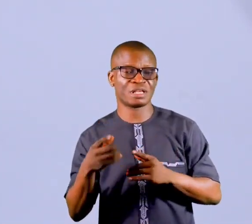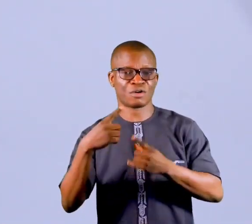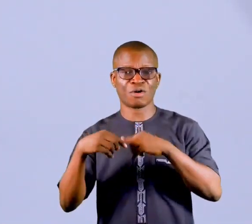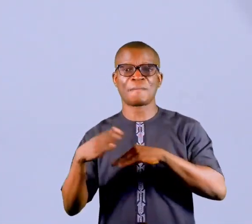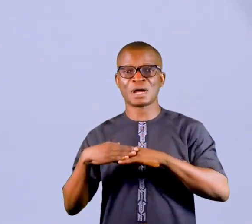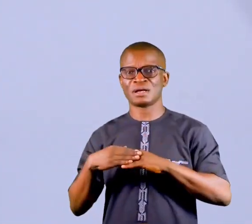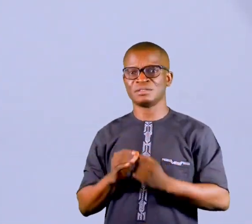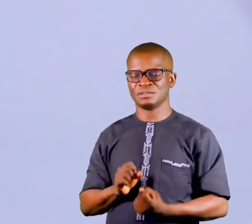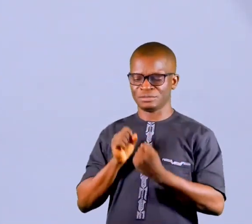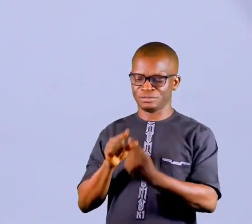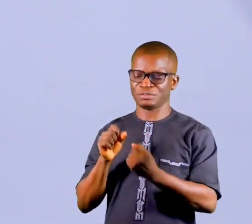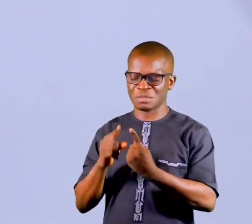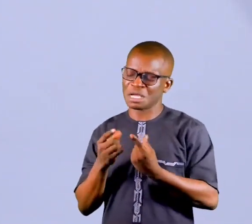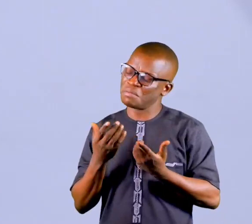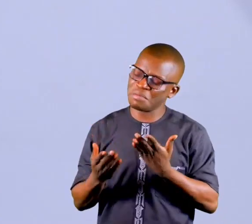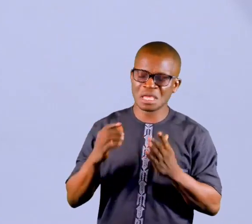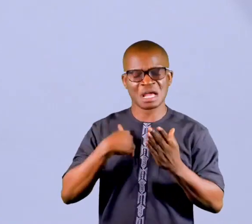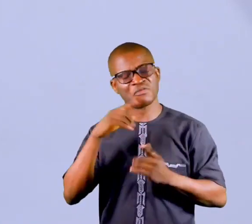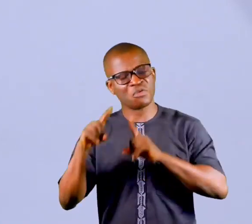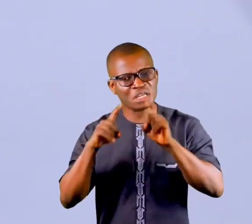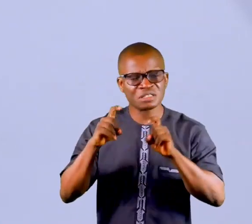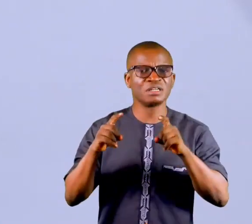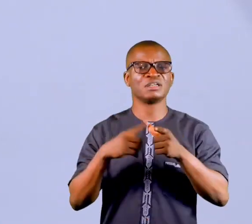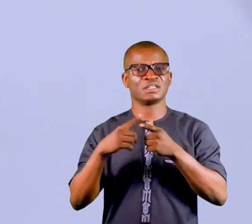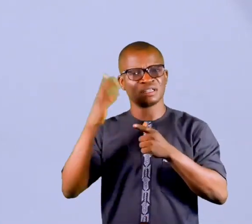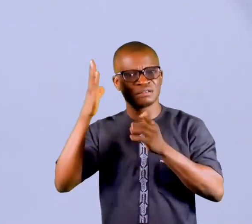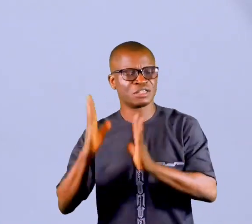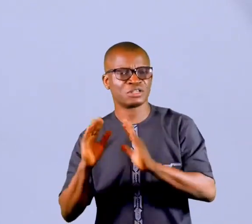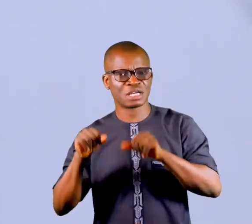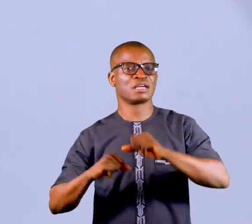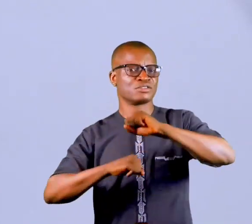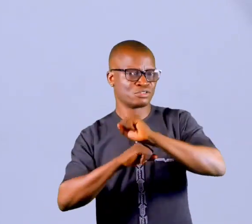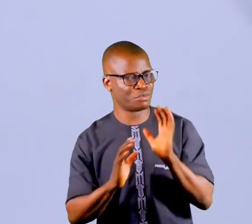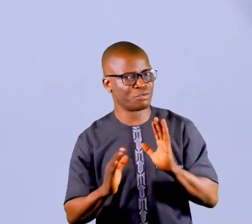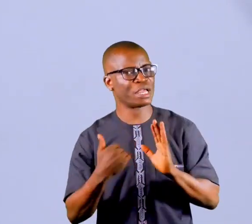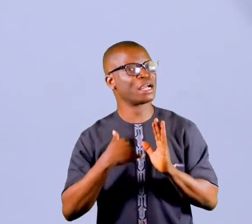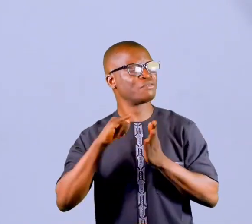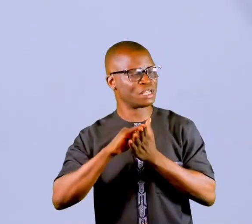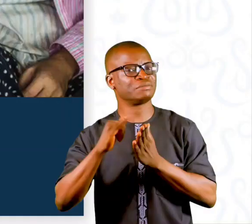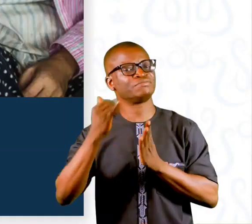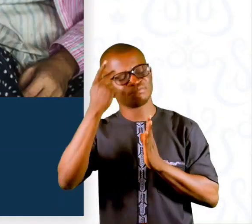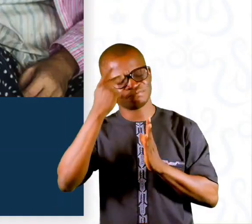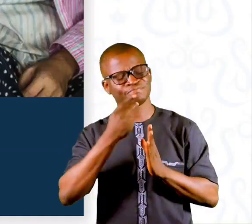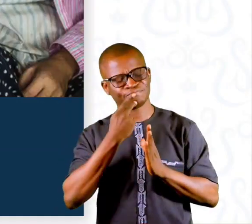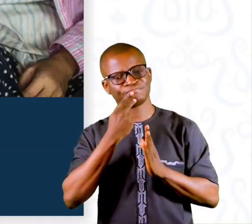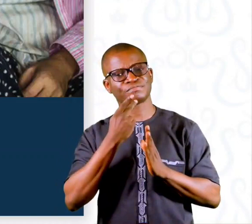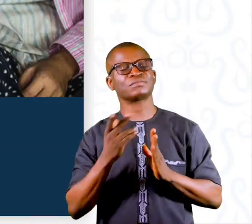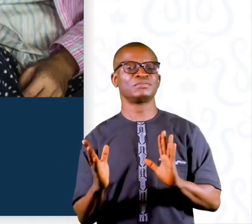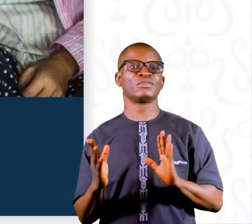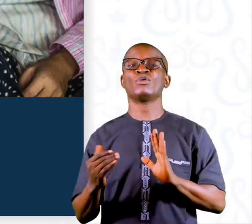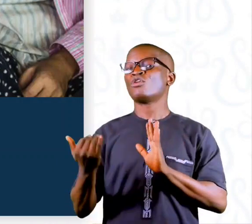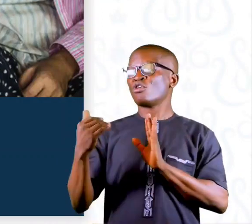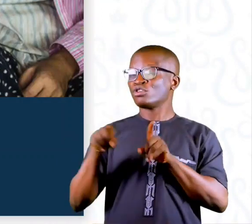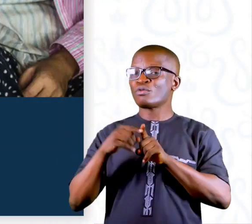back, provide feedback if you have questions, and then the facilitator could support you. So we have that Parent Chat. We also have what is known